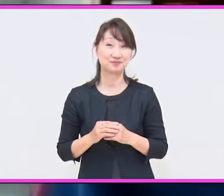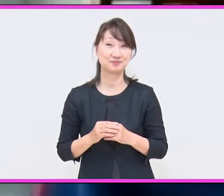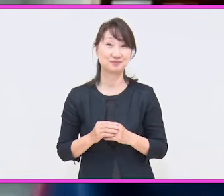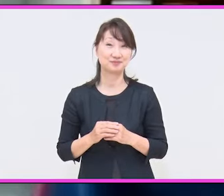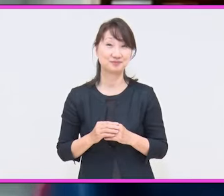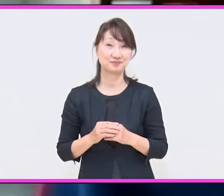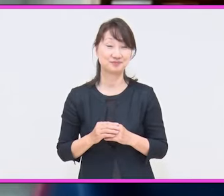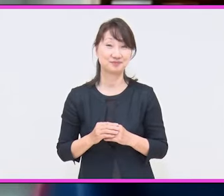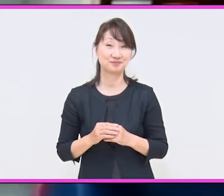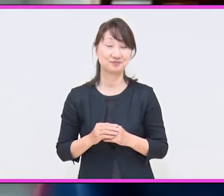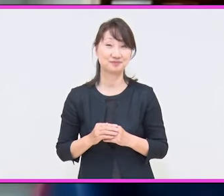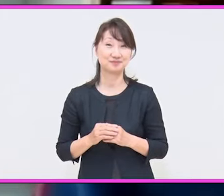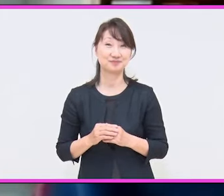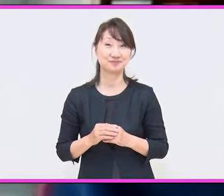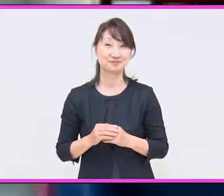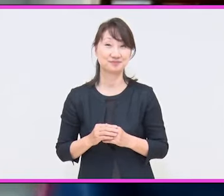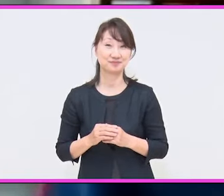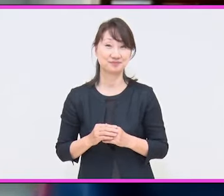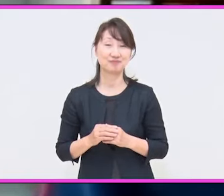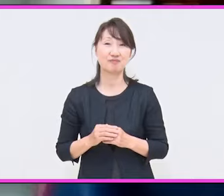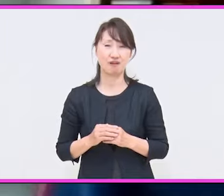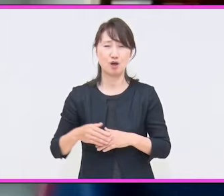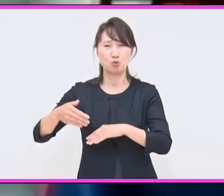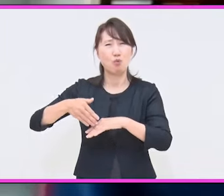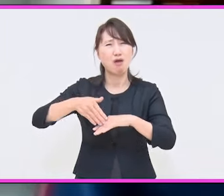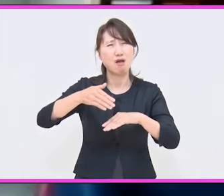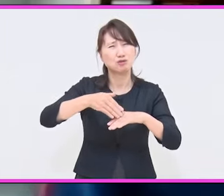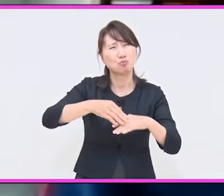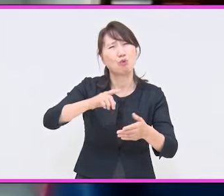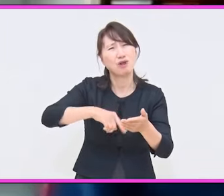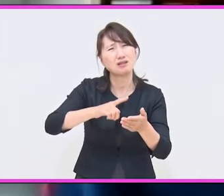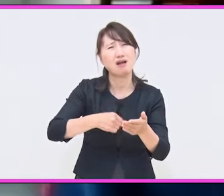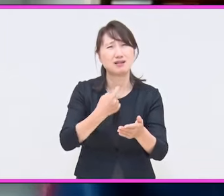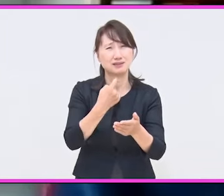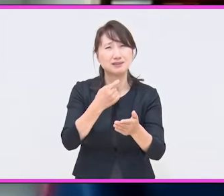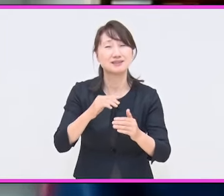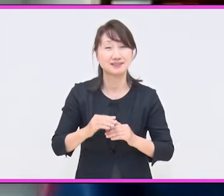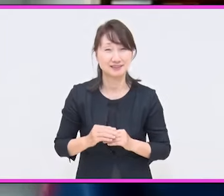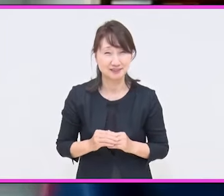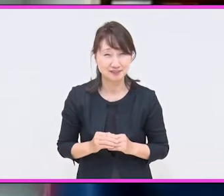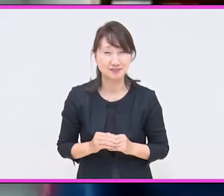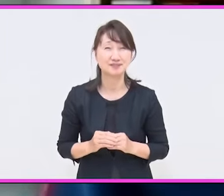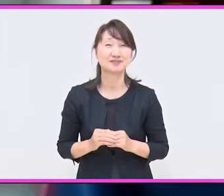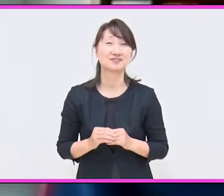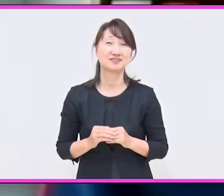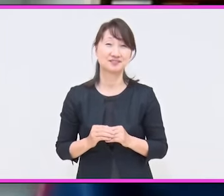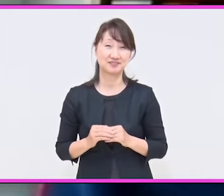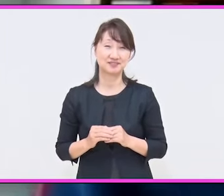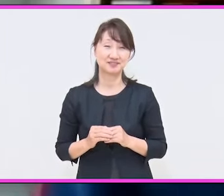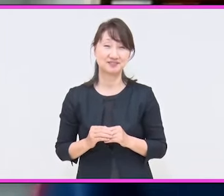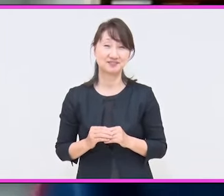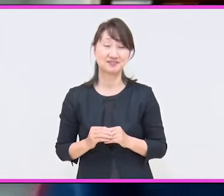quite scared because I hadn't been training as hard as I would have done, and I